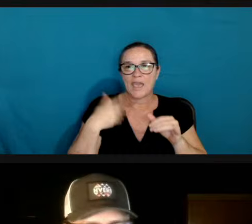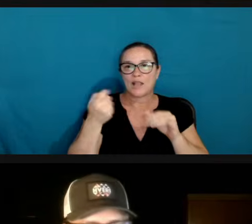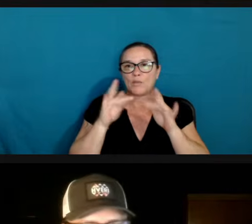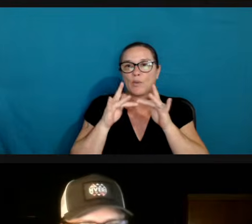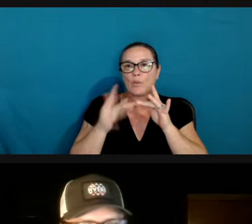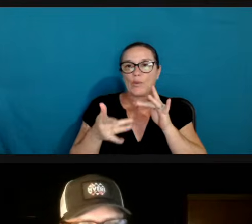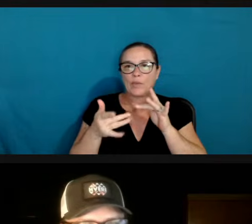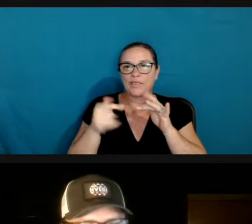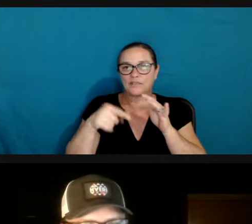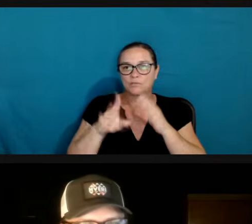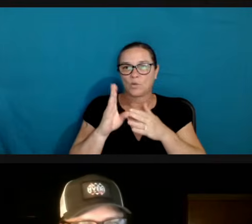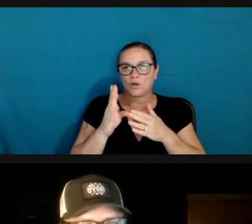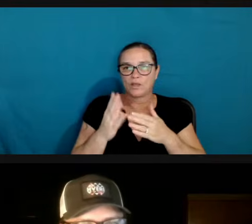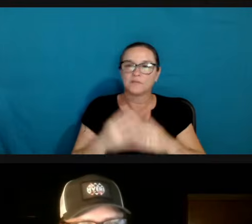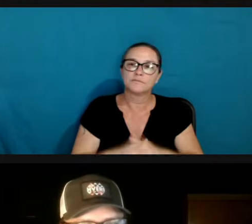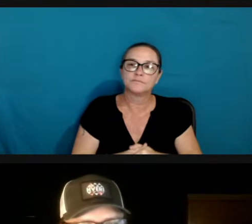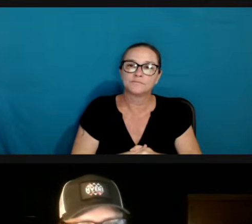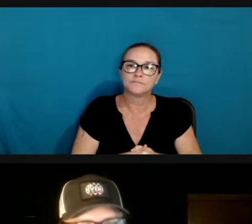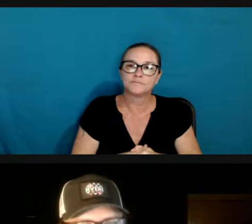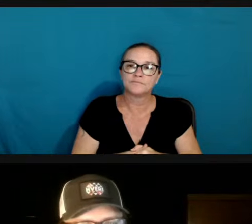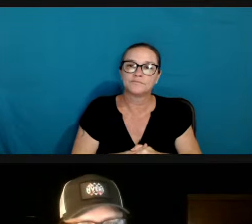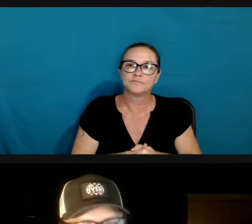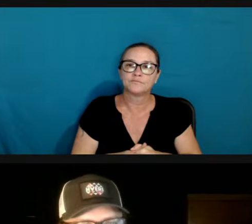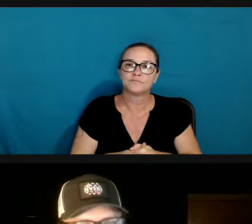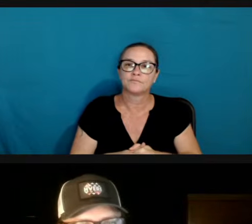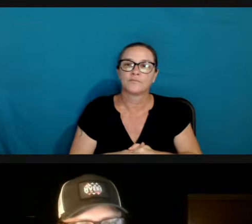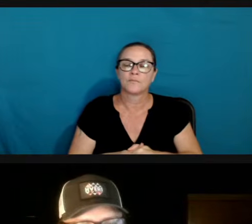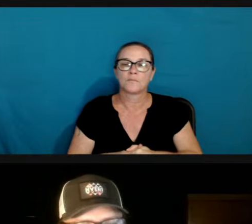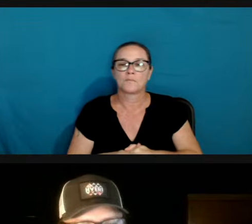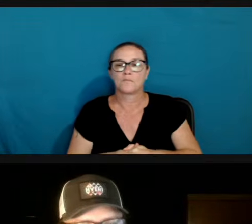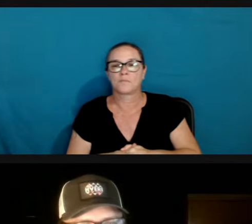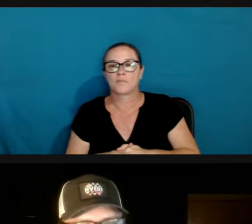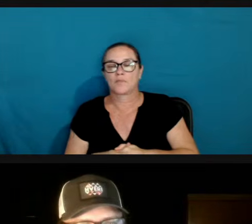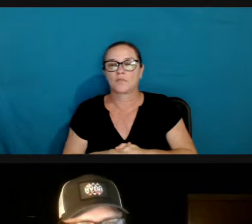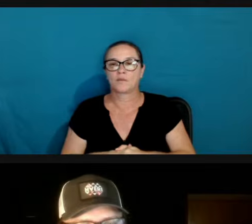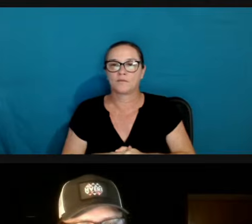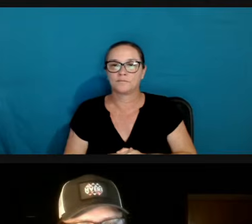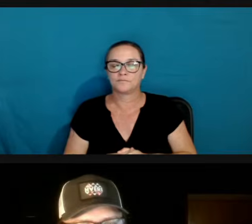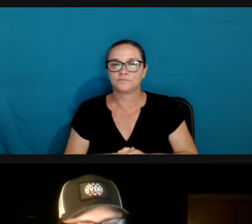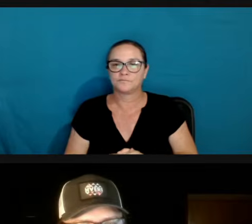a little flat line, right? I don't know if you can even see that right in there.